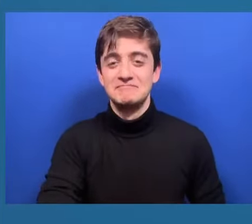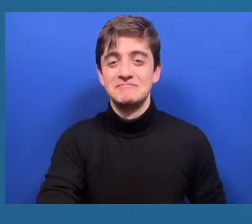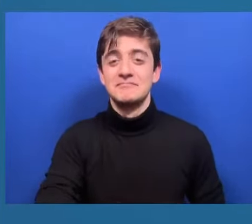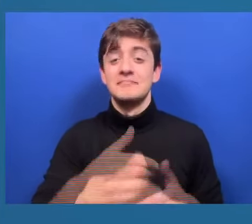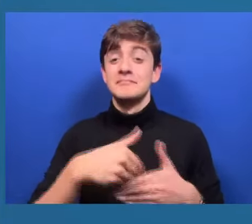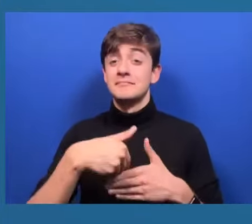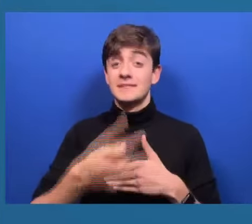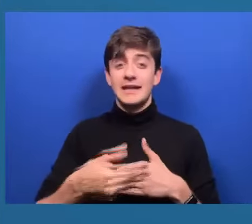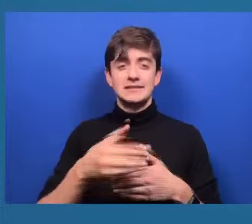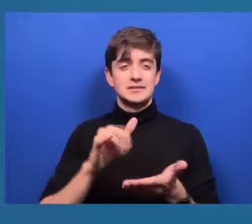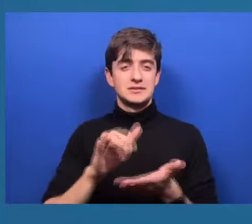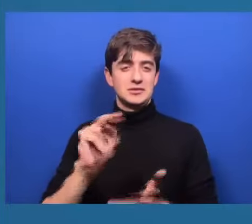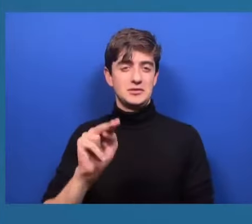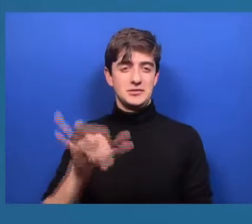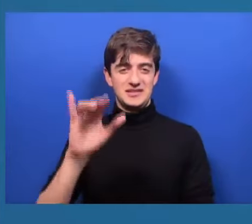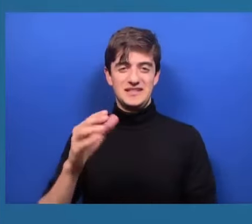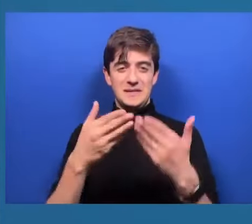Jumaane Williams.